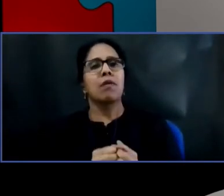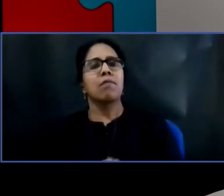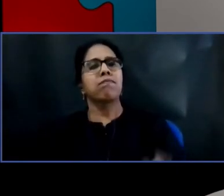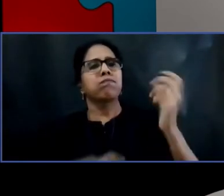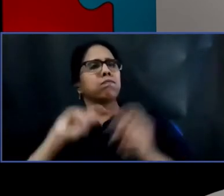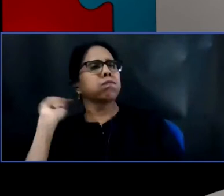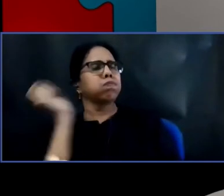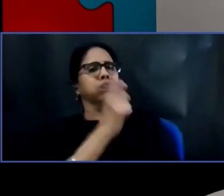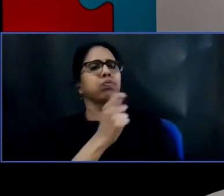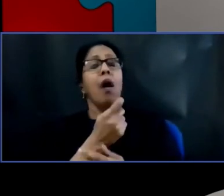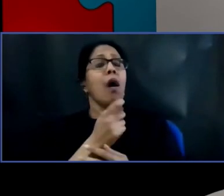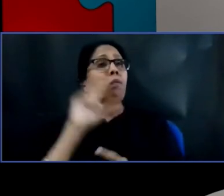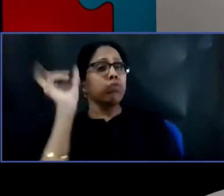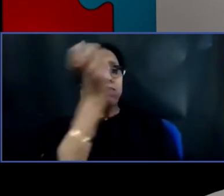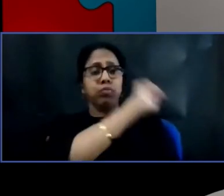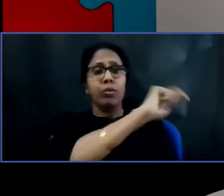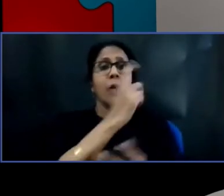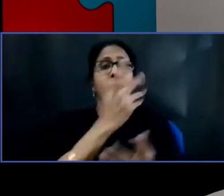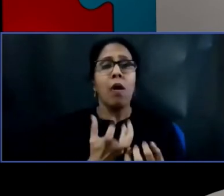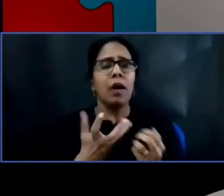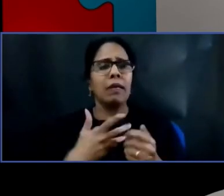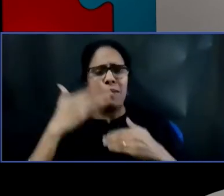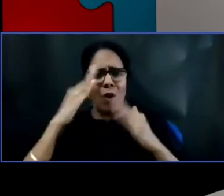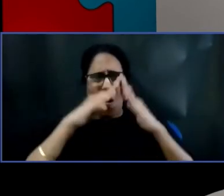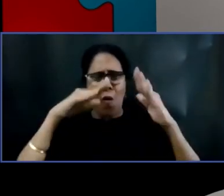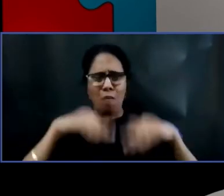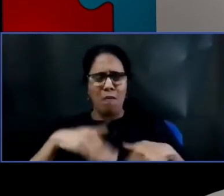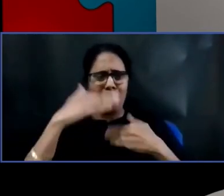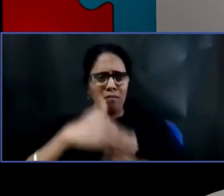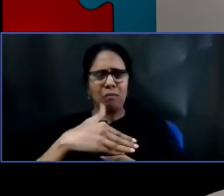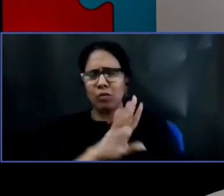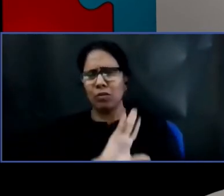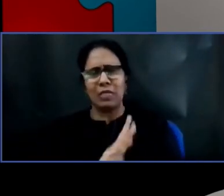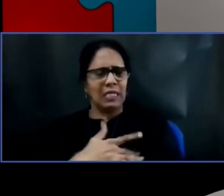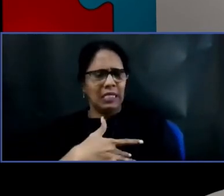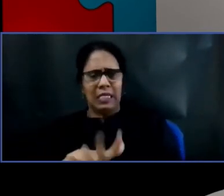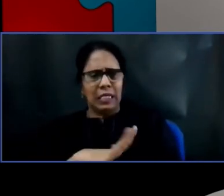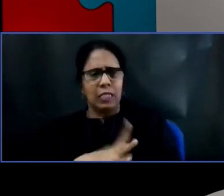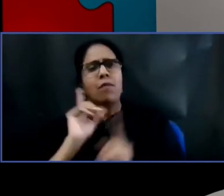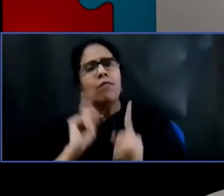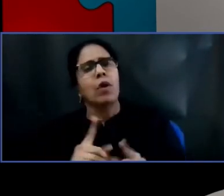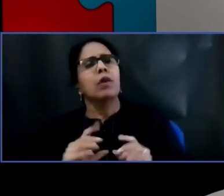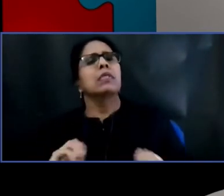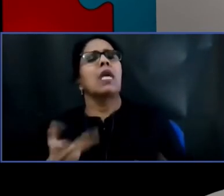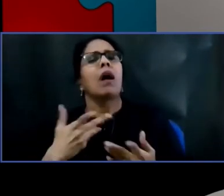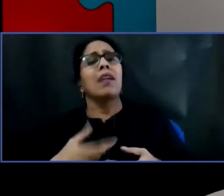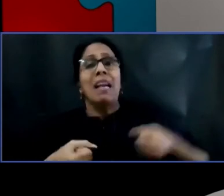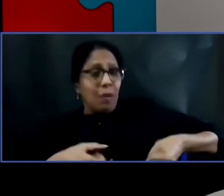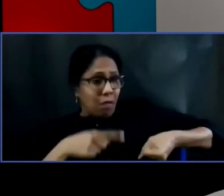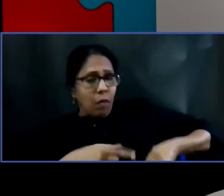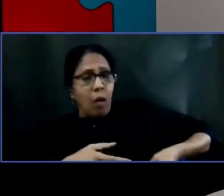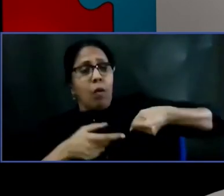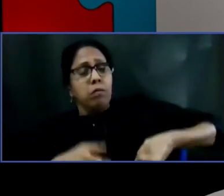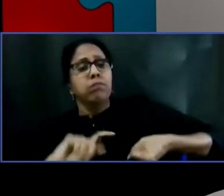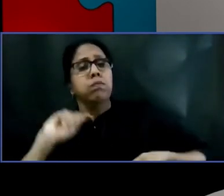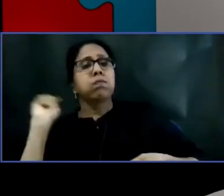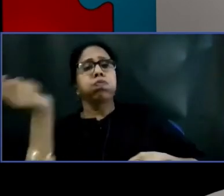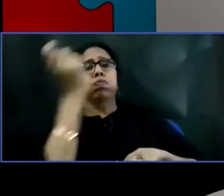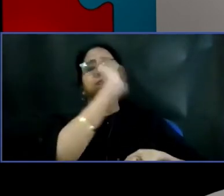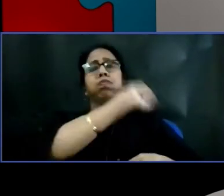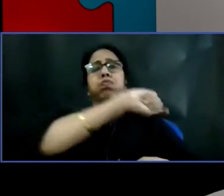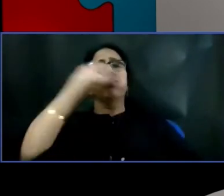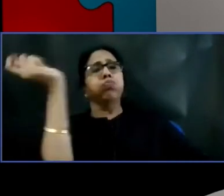four walls at home. I started playing the game with friends using a single crutch. The support of my